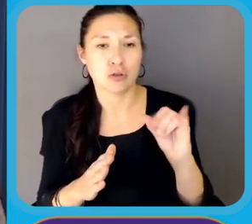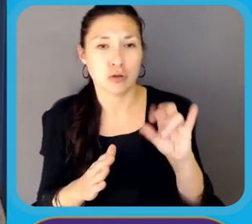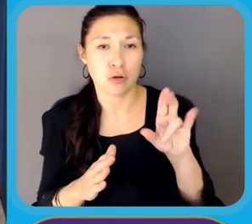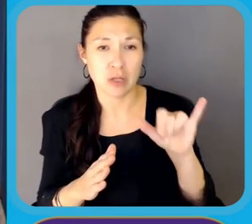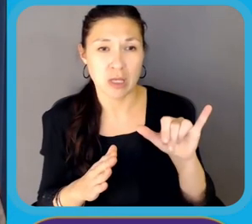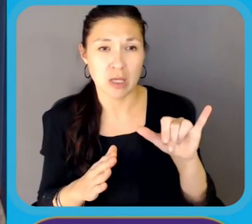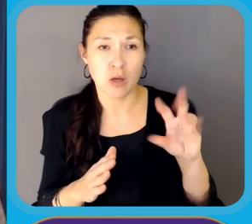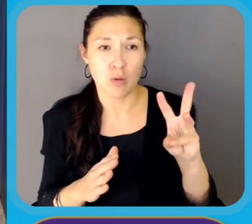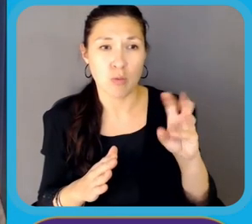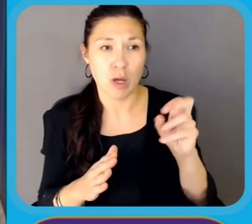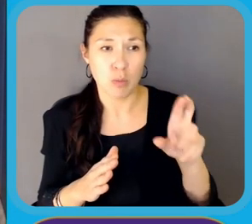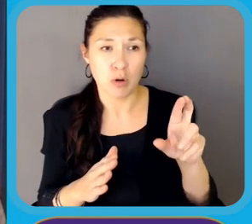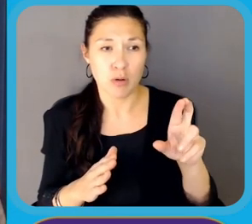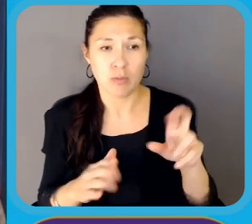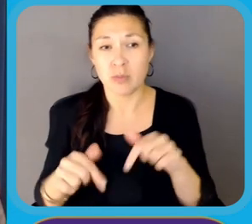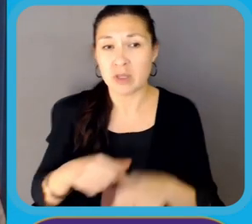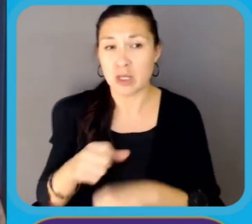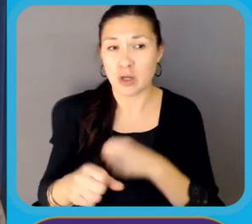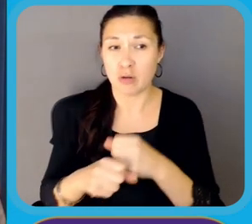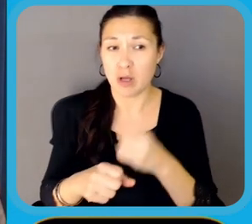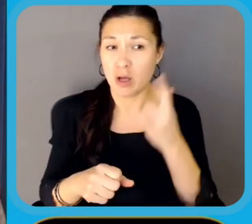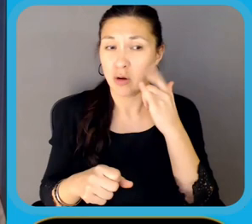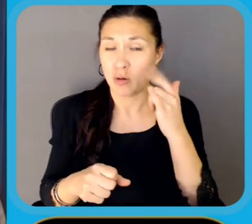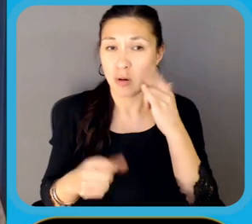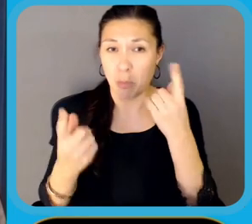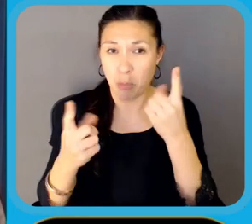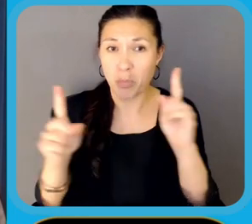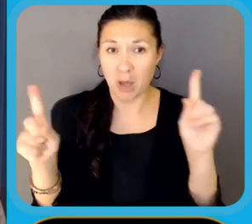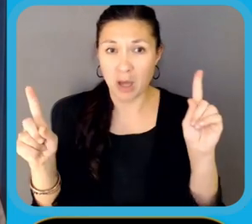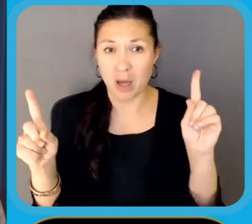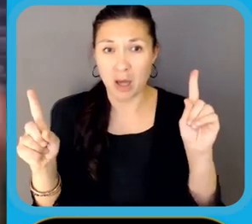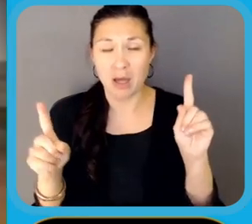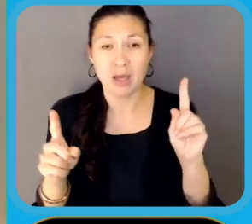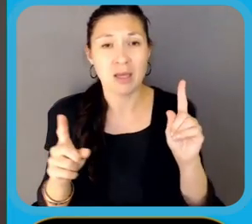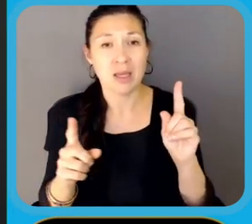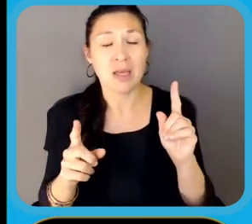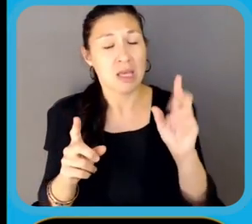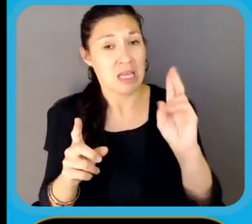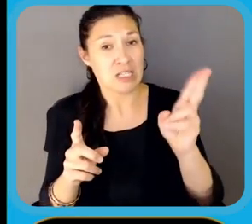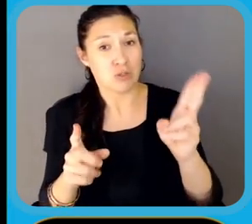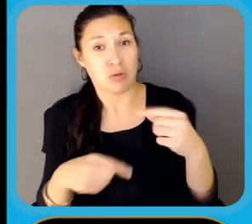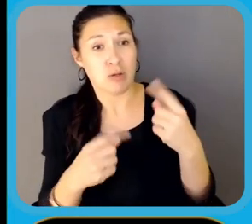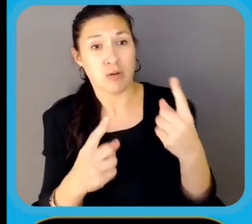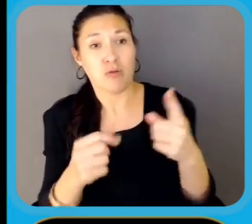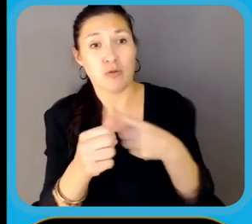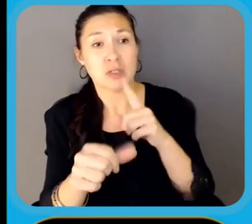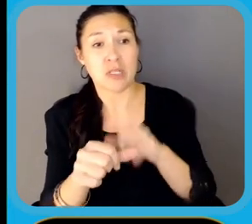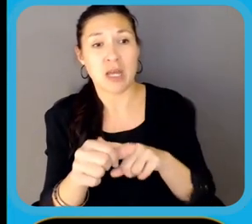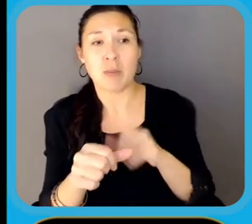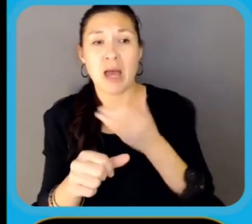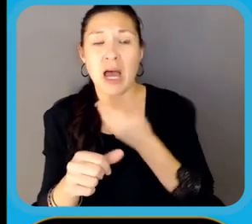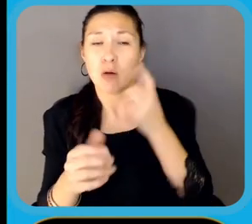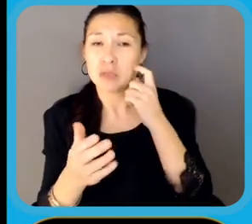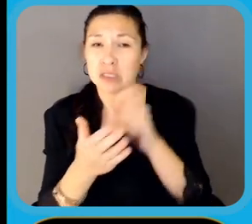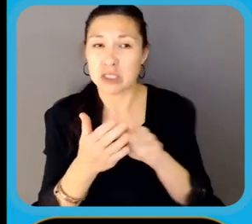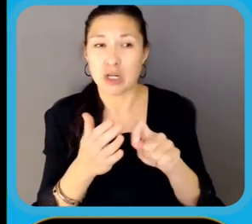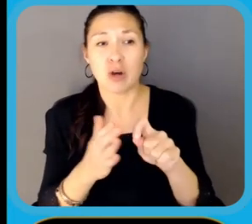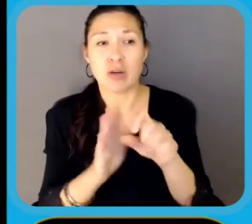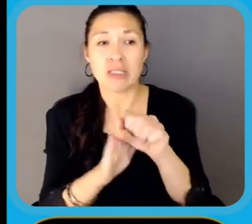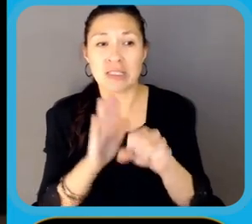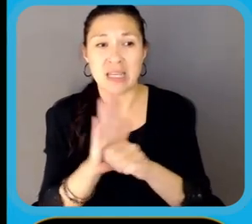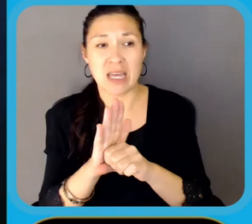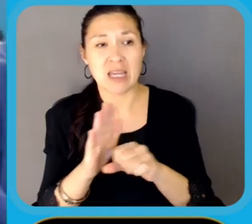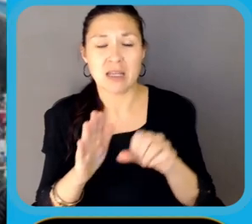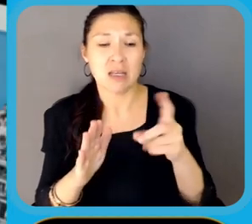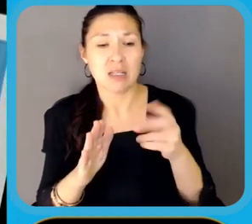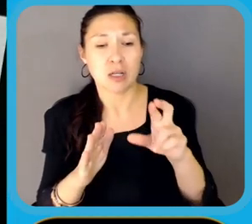This year, California made history. Dr. Shirley Weber, our Secretary of State, a fearless advocate who takes on the tough